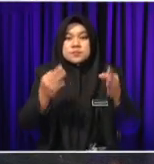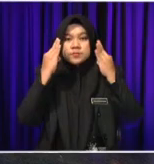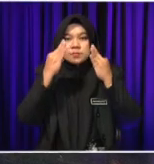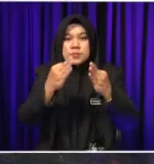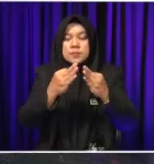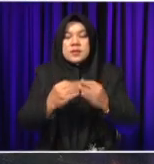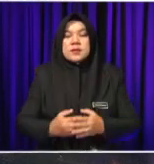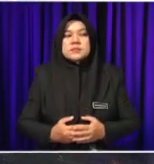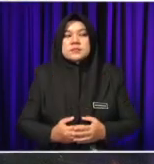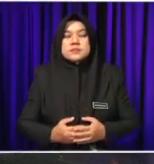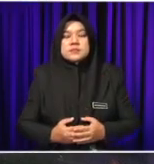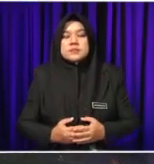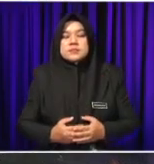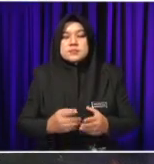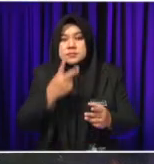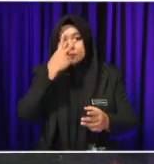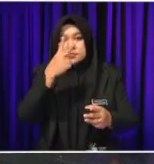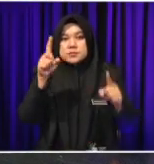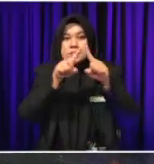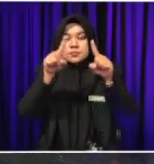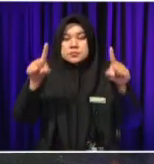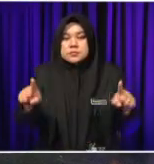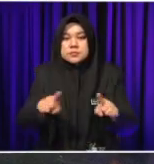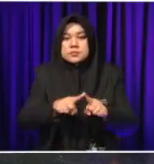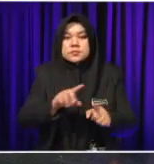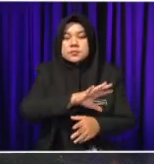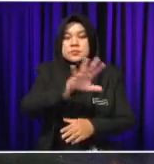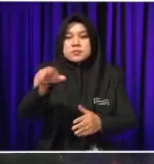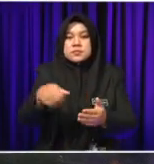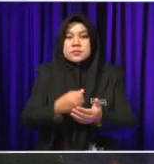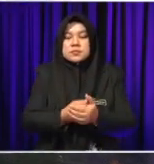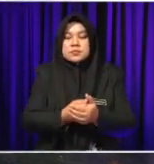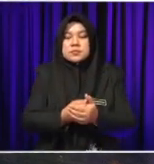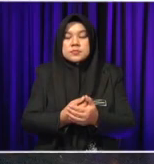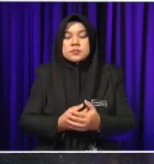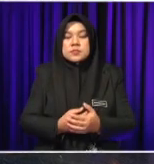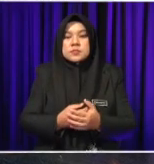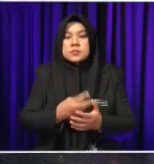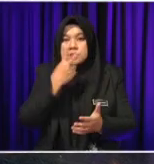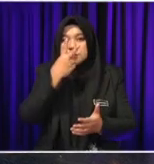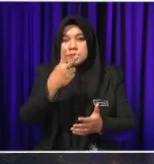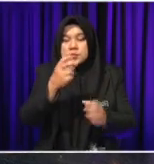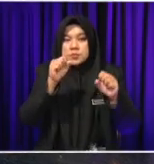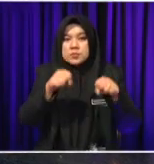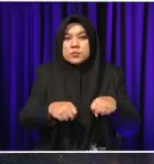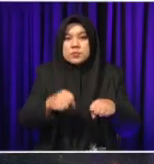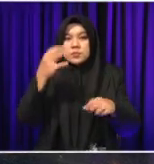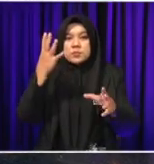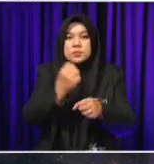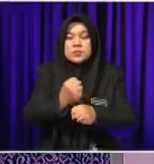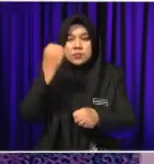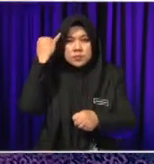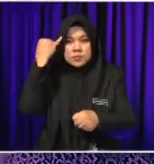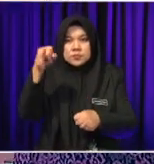us look at the screen and so that all viewers will actually get a clearer picture on what the pupils did earlier. All